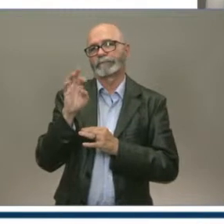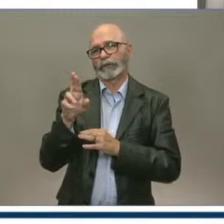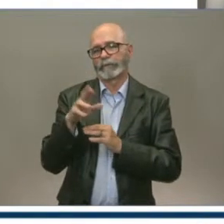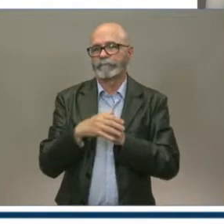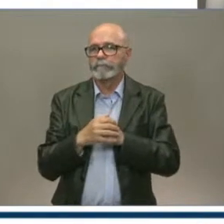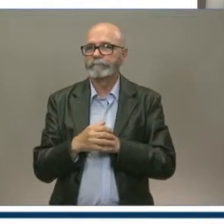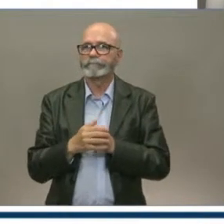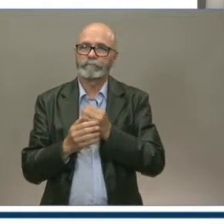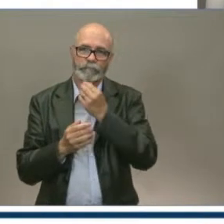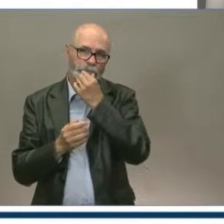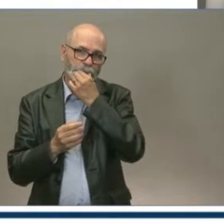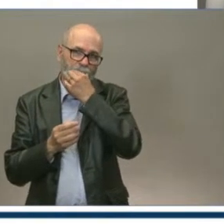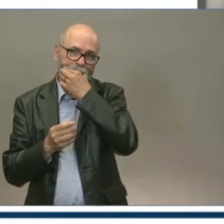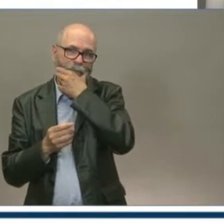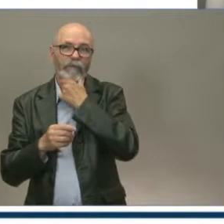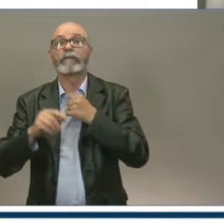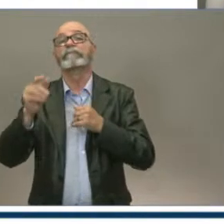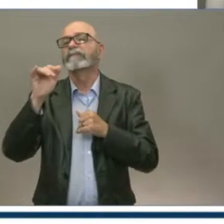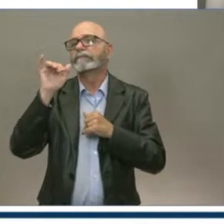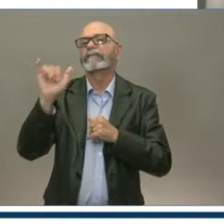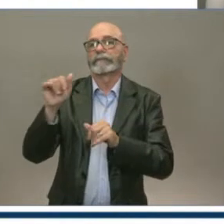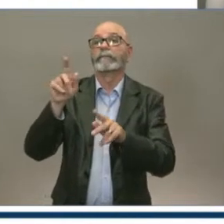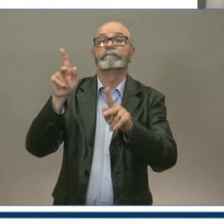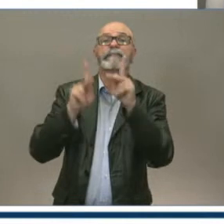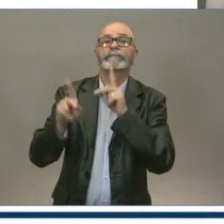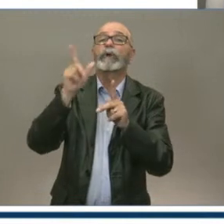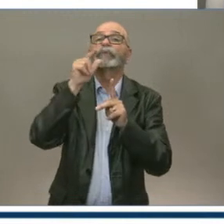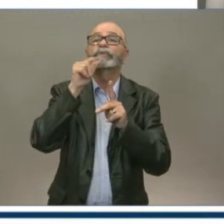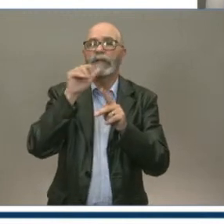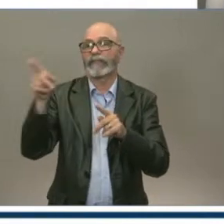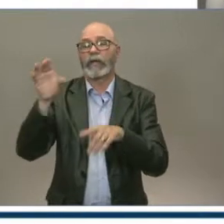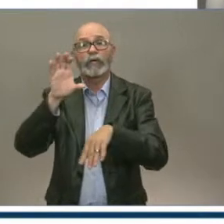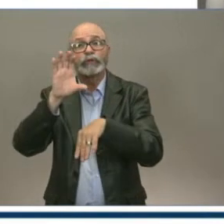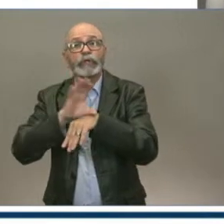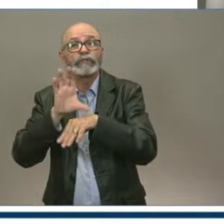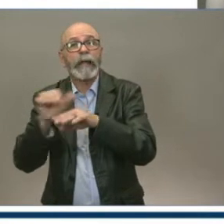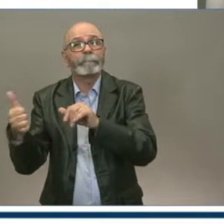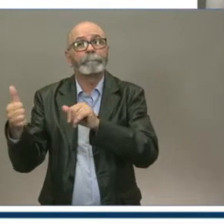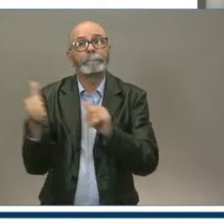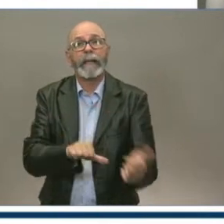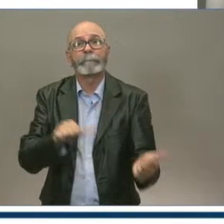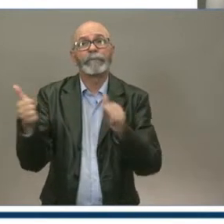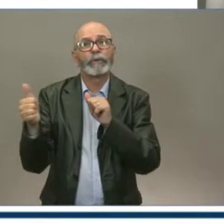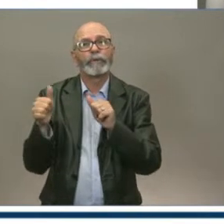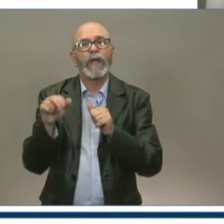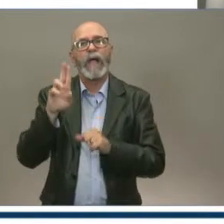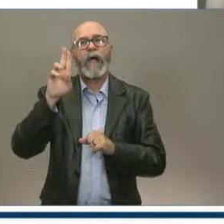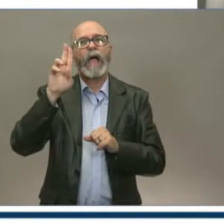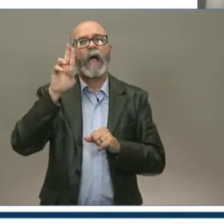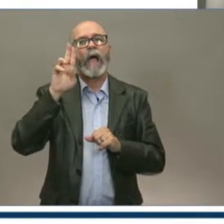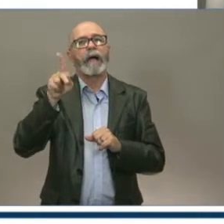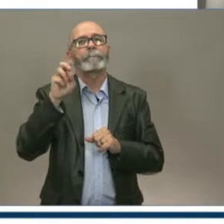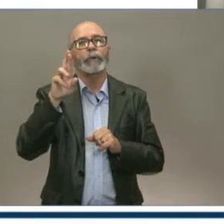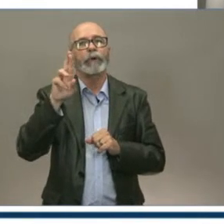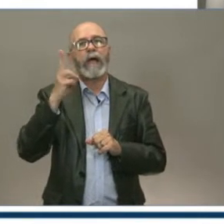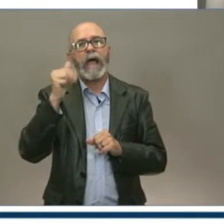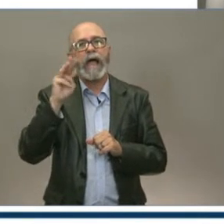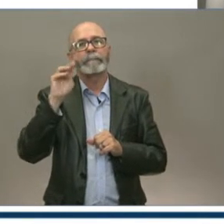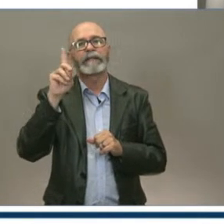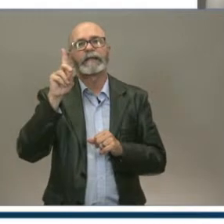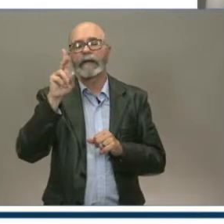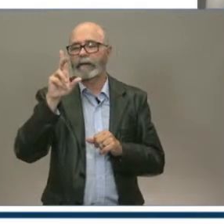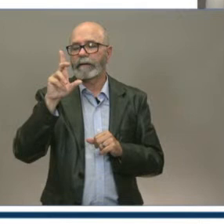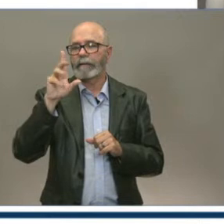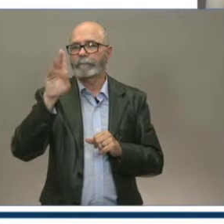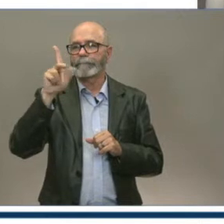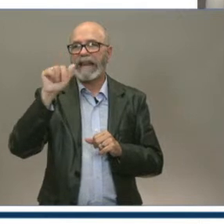were operating at the Emmanuel Baptist Church in Upper Hammonds Plains for our first clinic for African Nova Scotians. This week we were able to